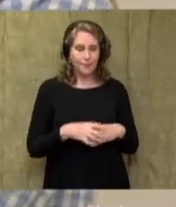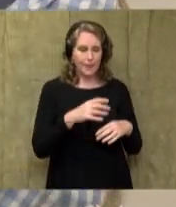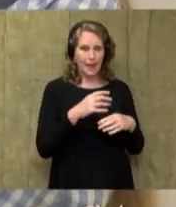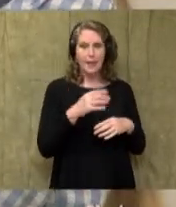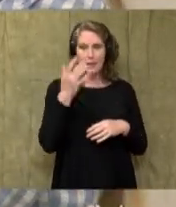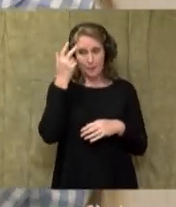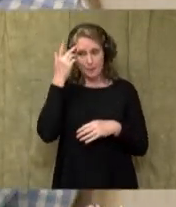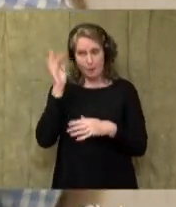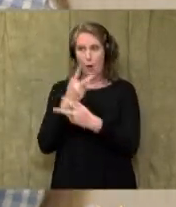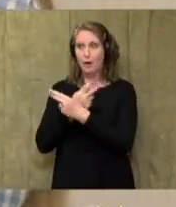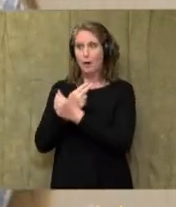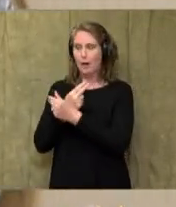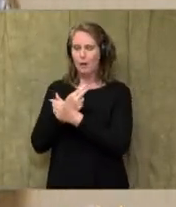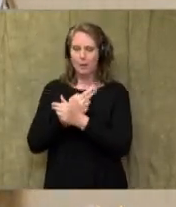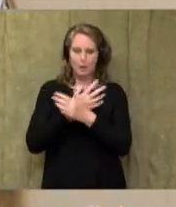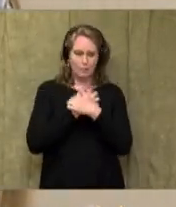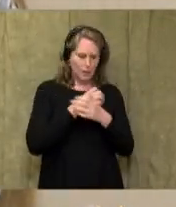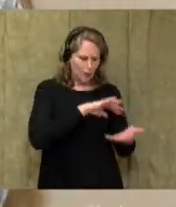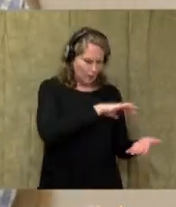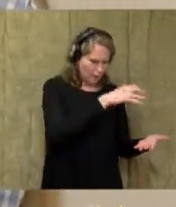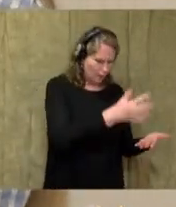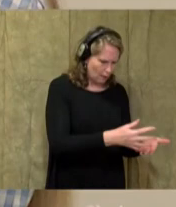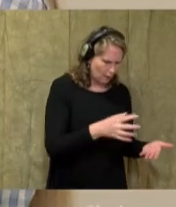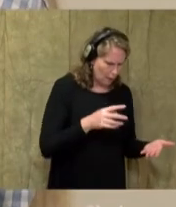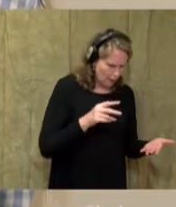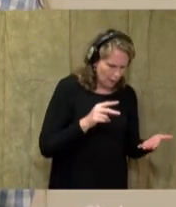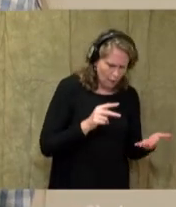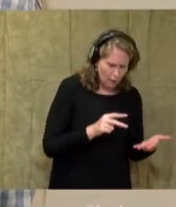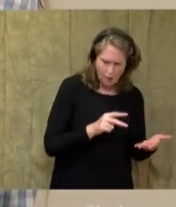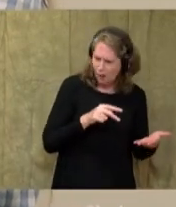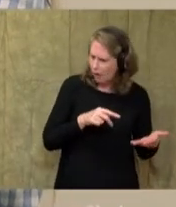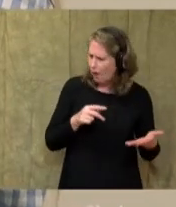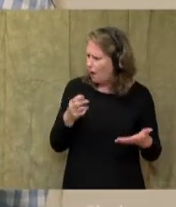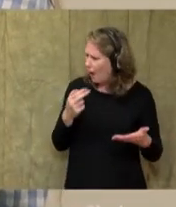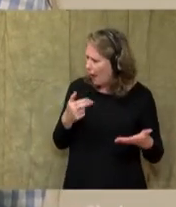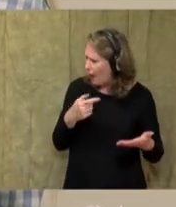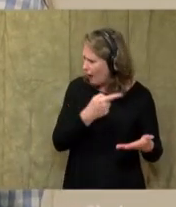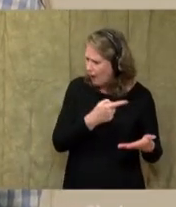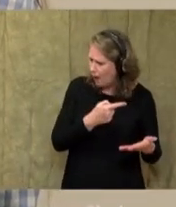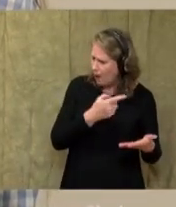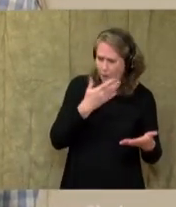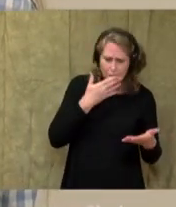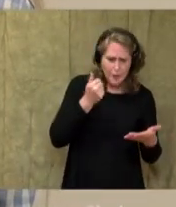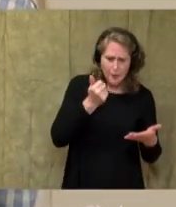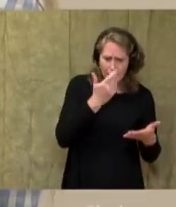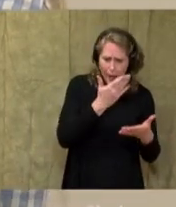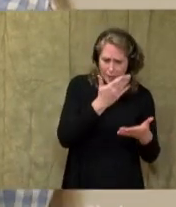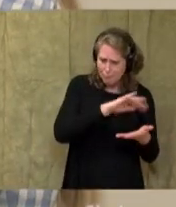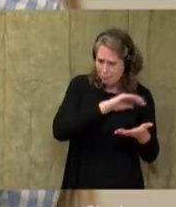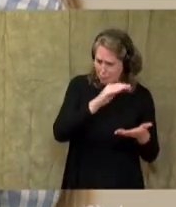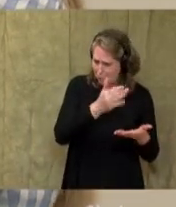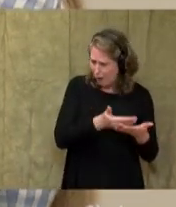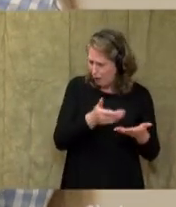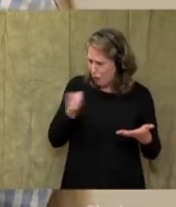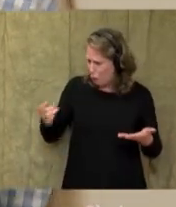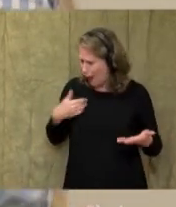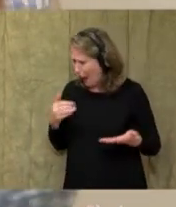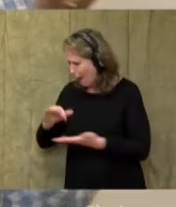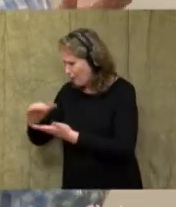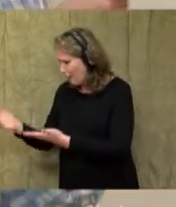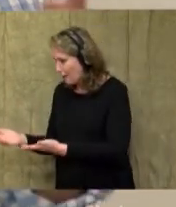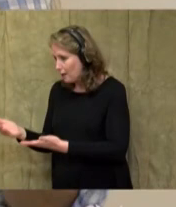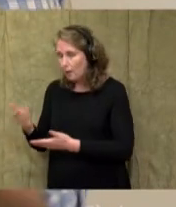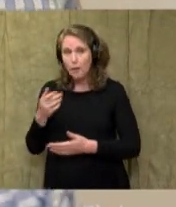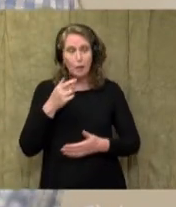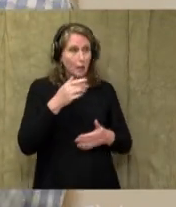Clever little Hare. Bear stared at his pile. "But Hare, all the best parts are in your half." "You